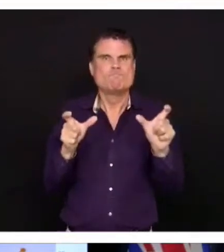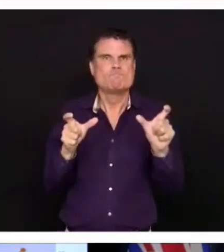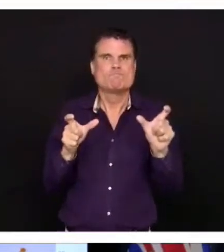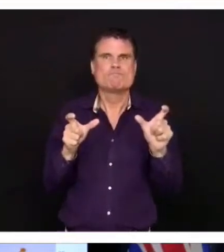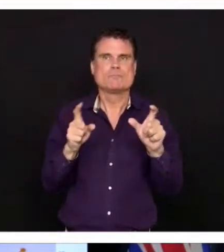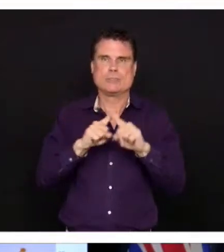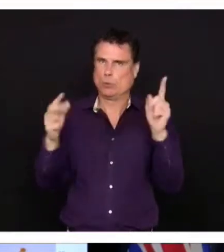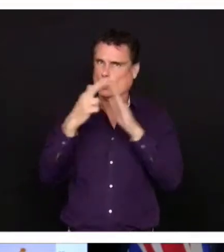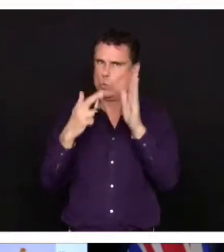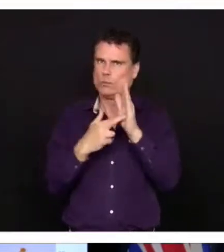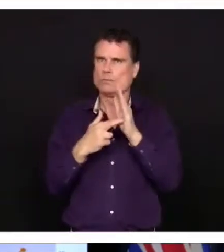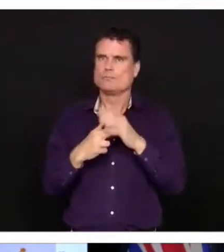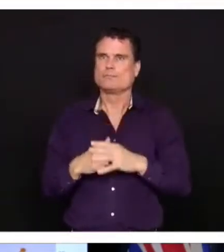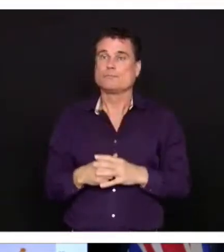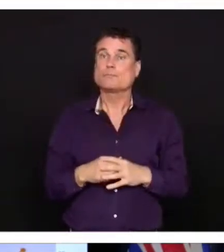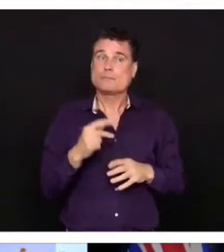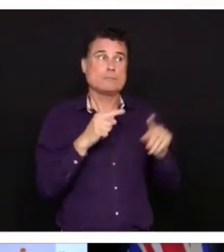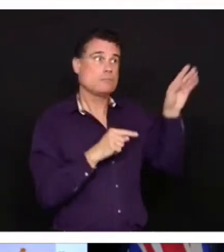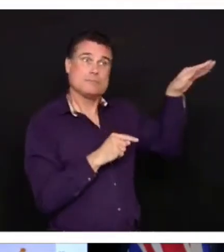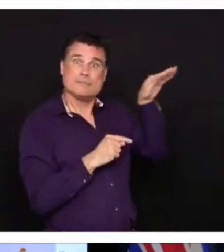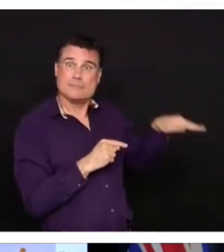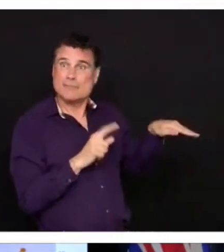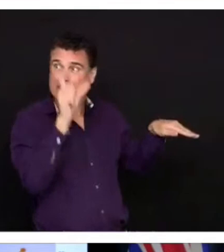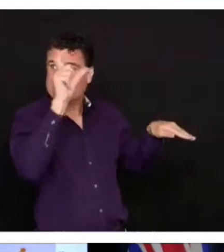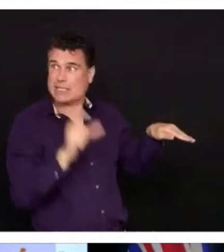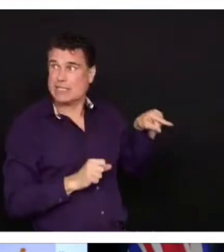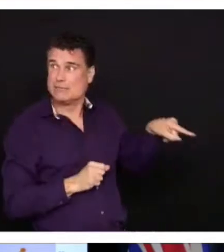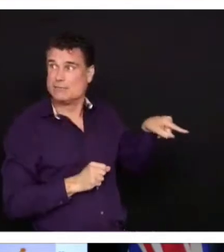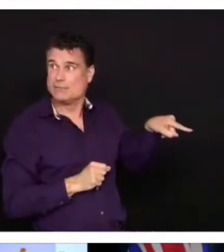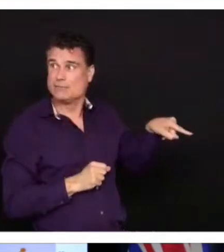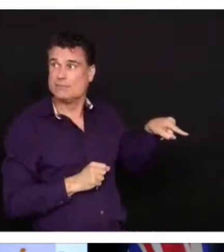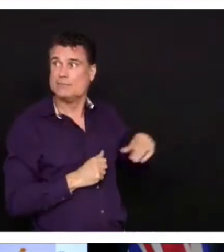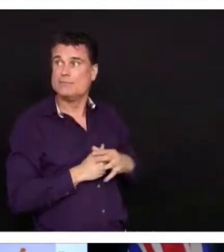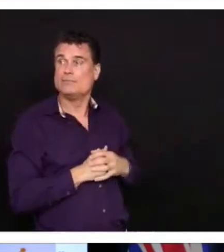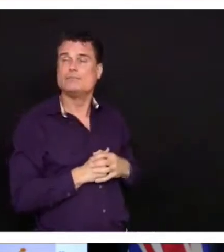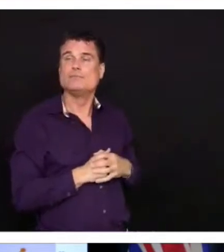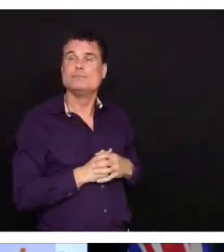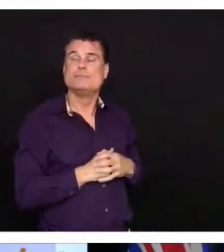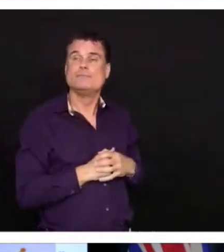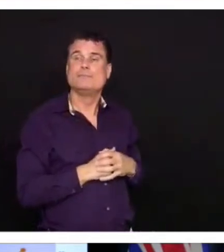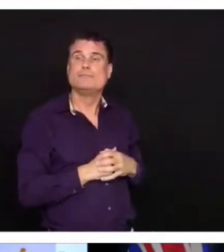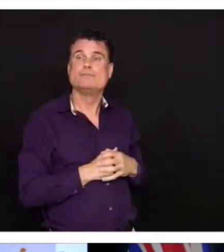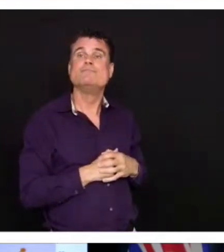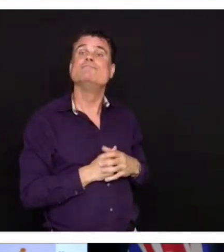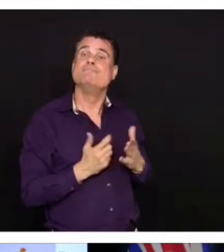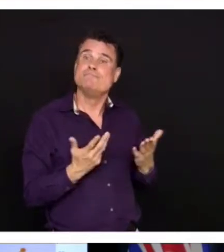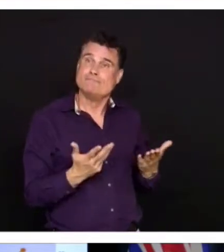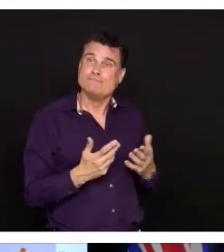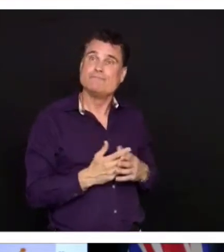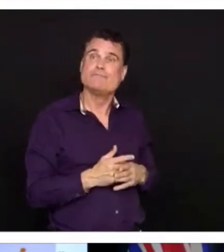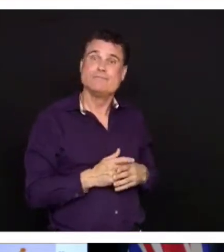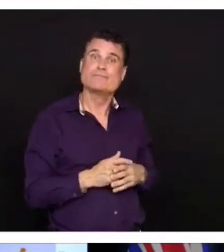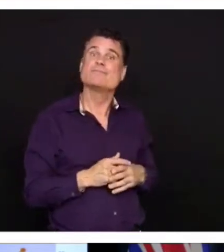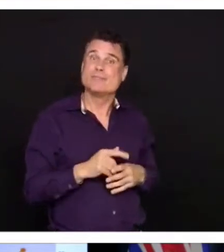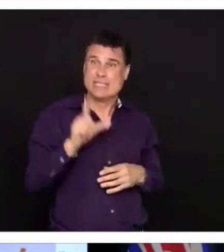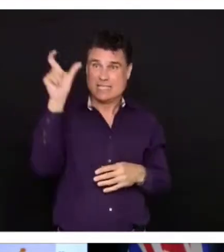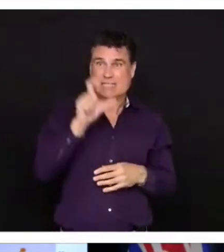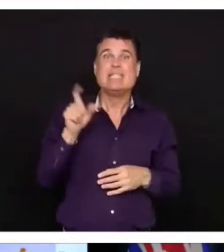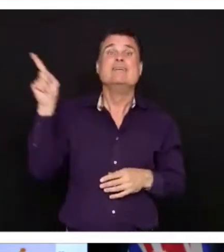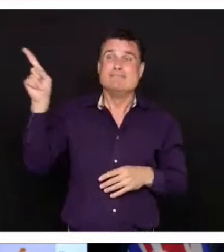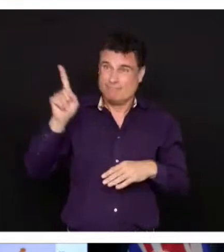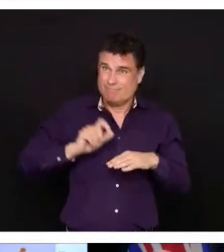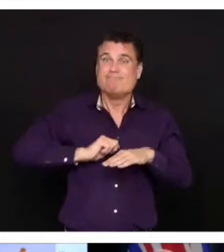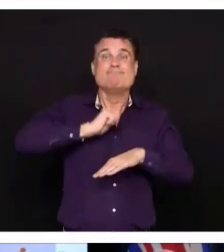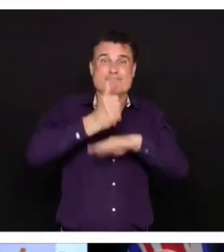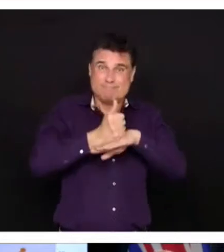stringent measures in Italy, but it was at a time where they had already started to see exponential growth in cases in the community. So